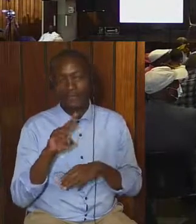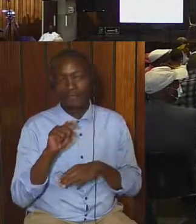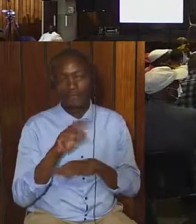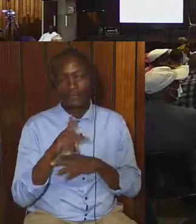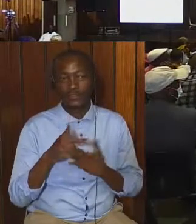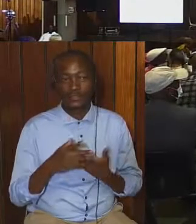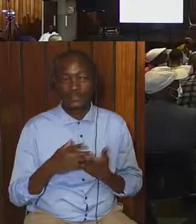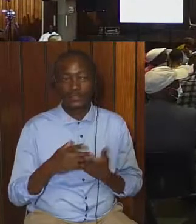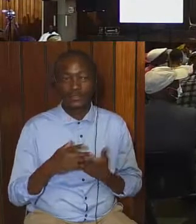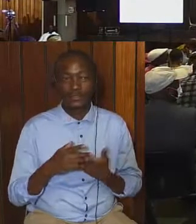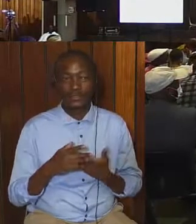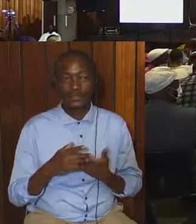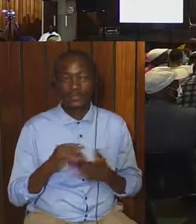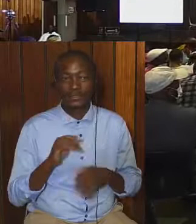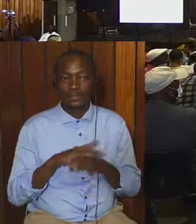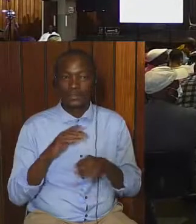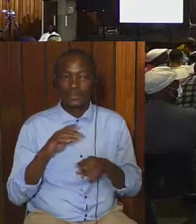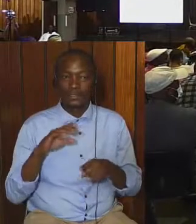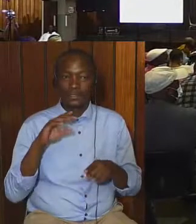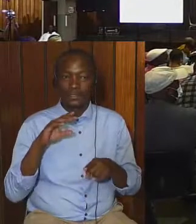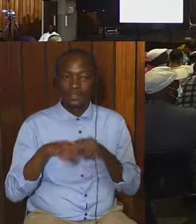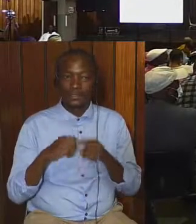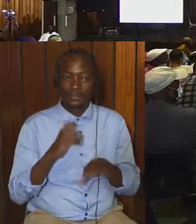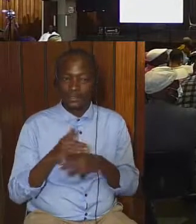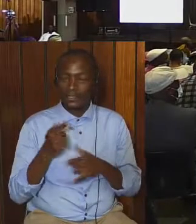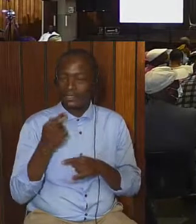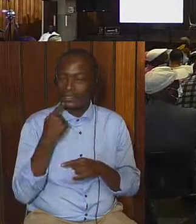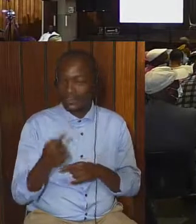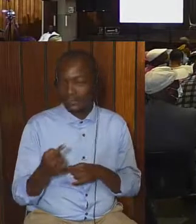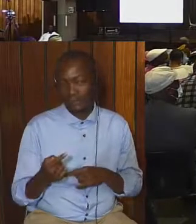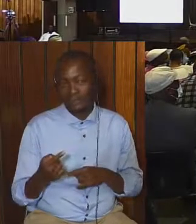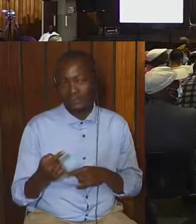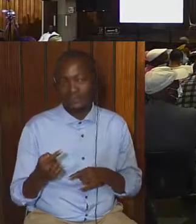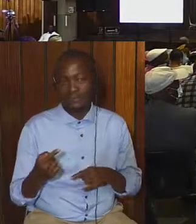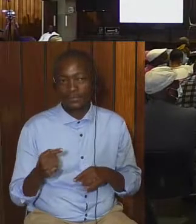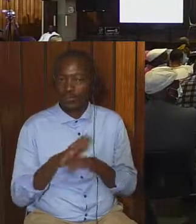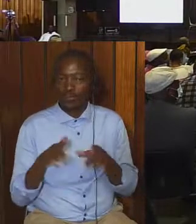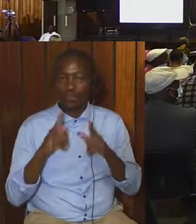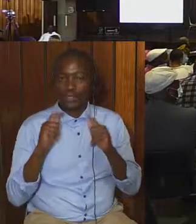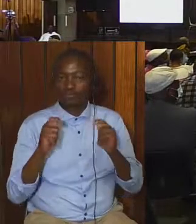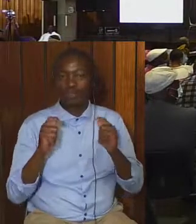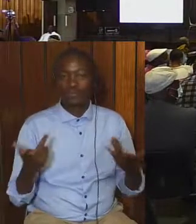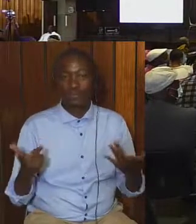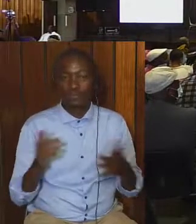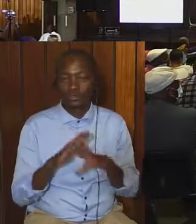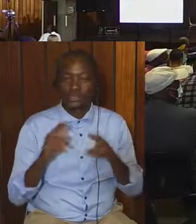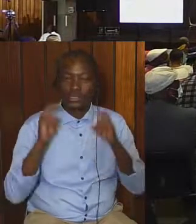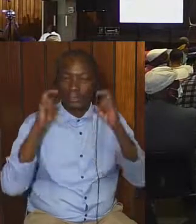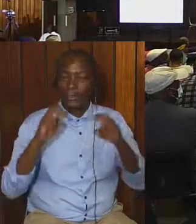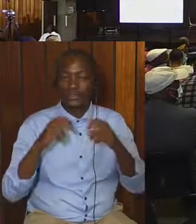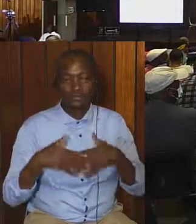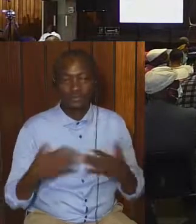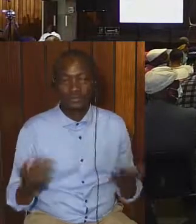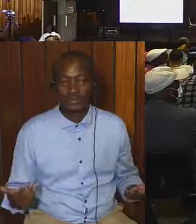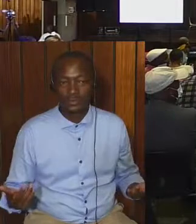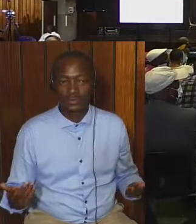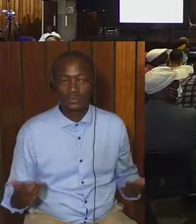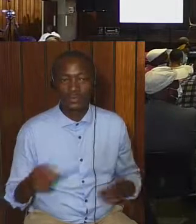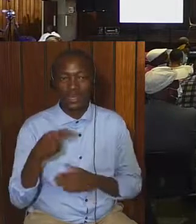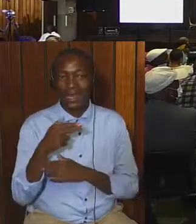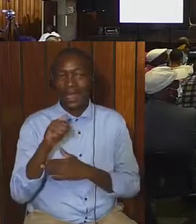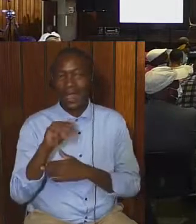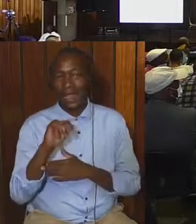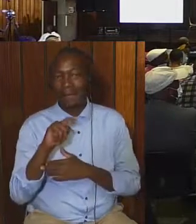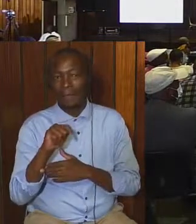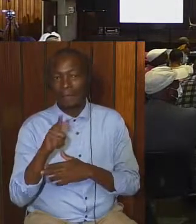Right, comrade? What's that my base? As our comrade said, we haven't got the transport. A base. Harambi,